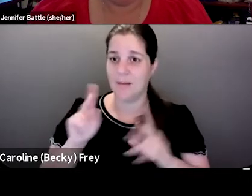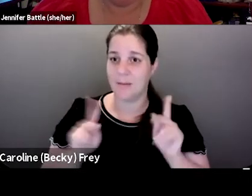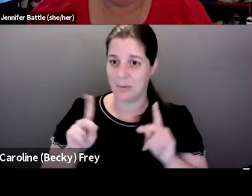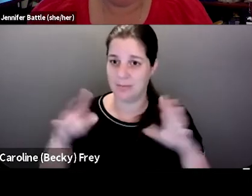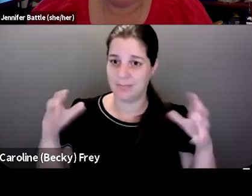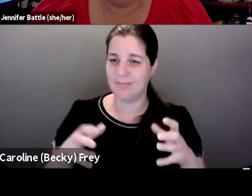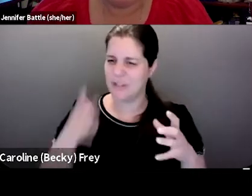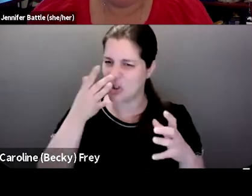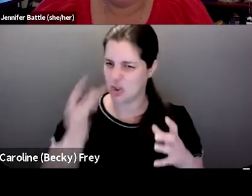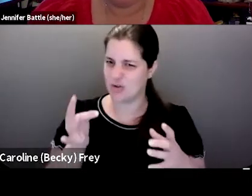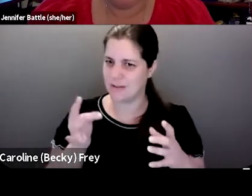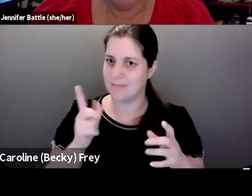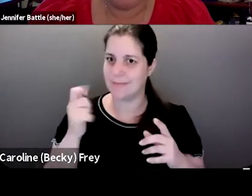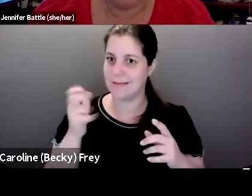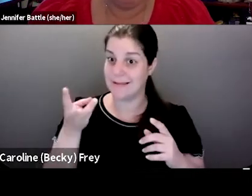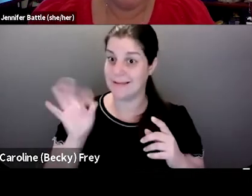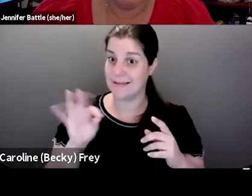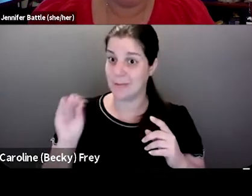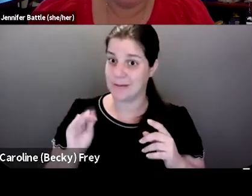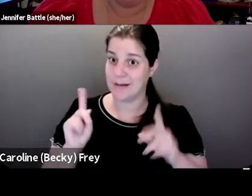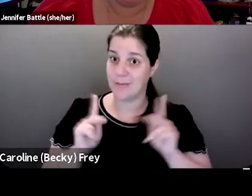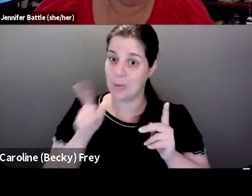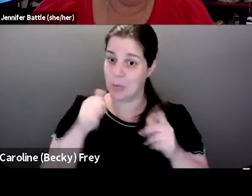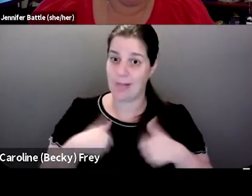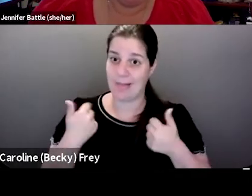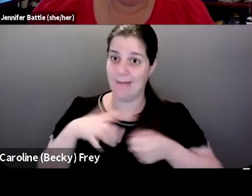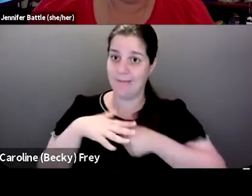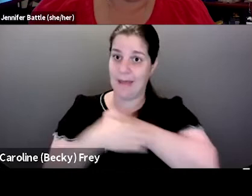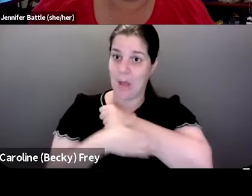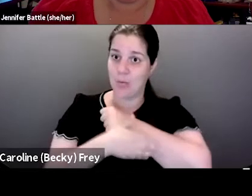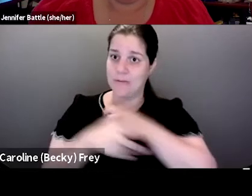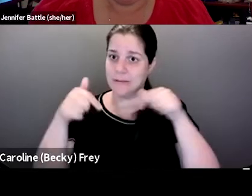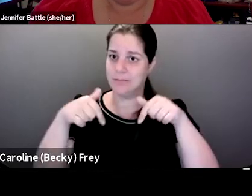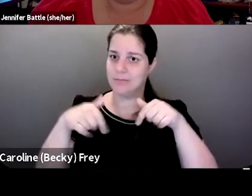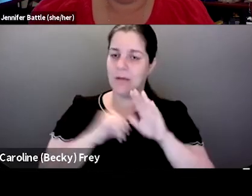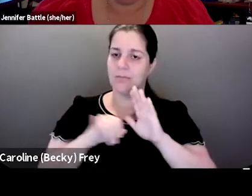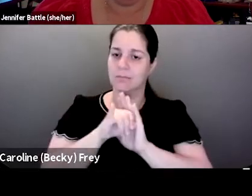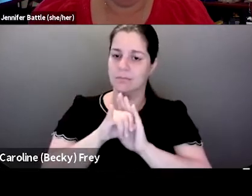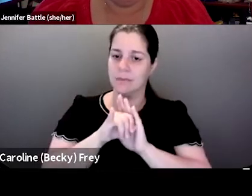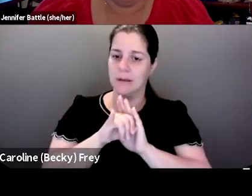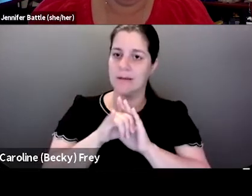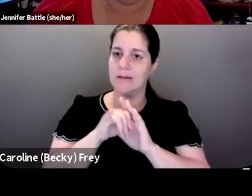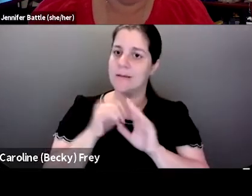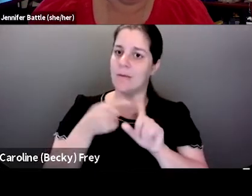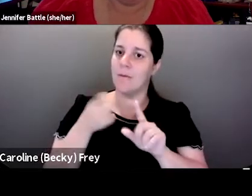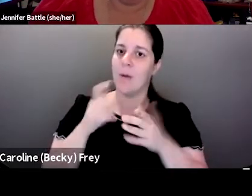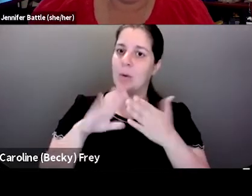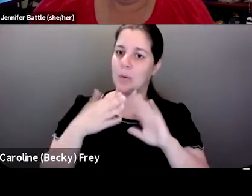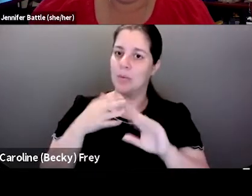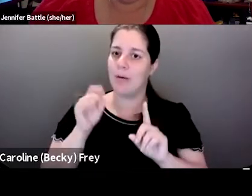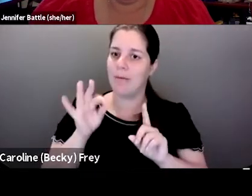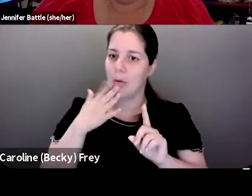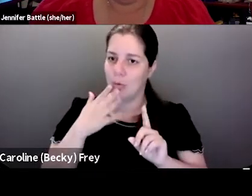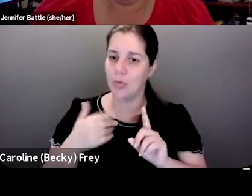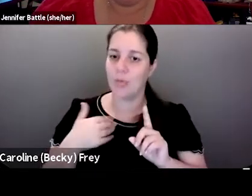interesting place because 69% of people that live in the Harris County area identify as someone from a community of color.